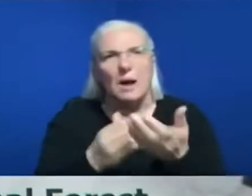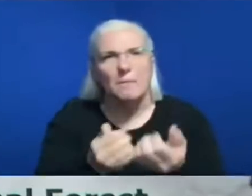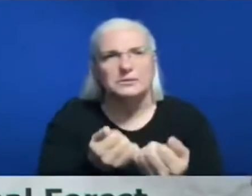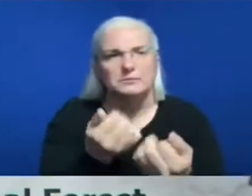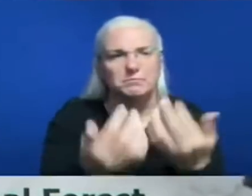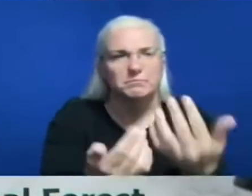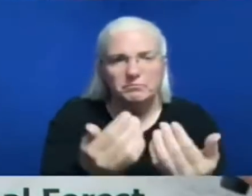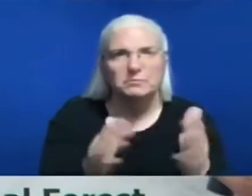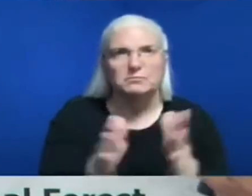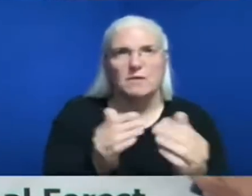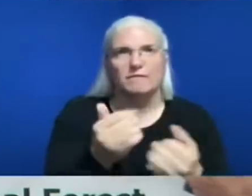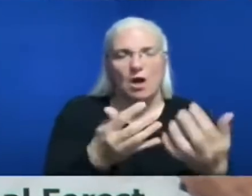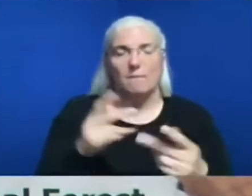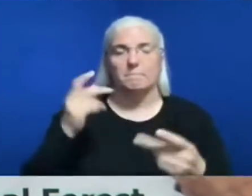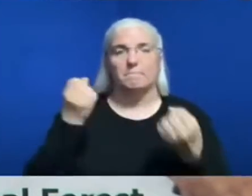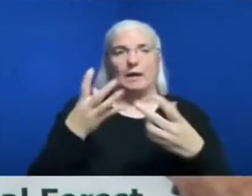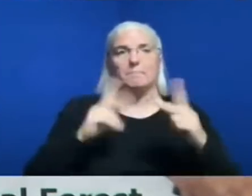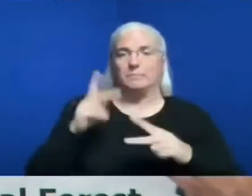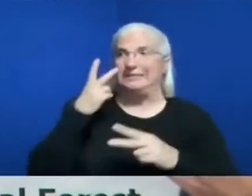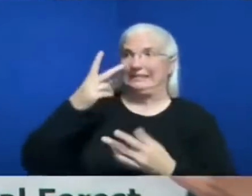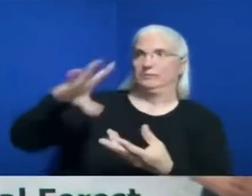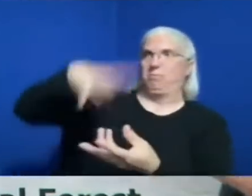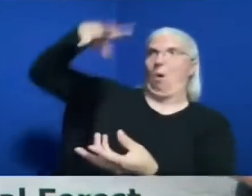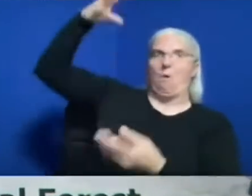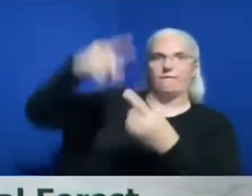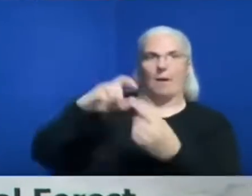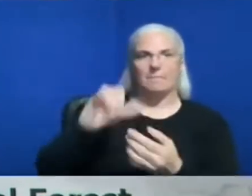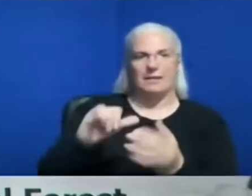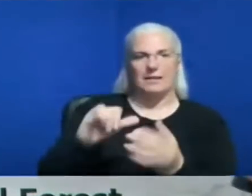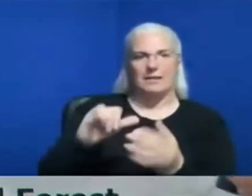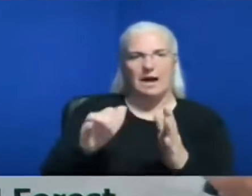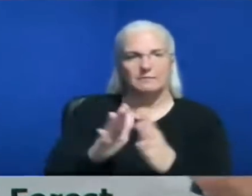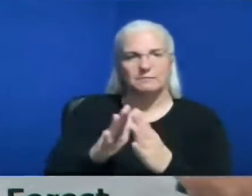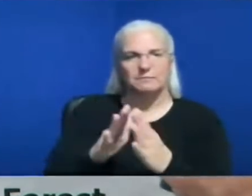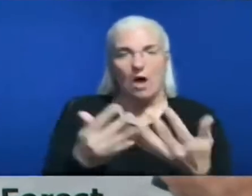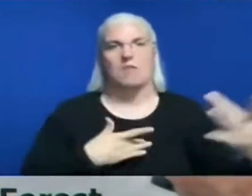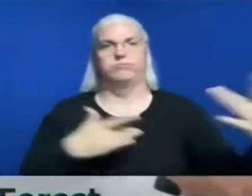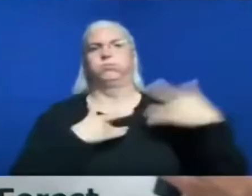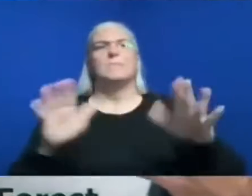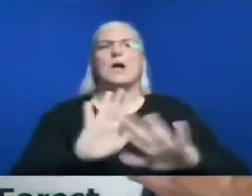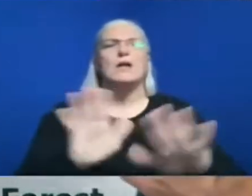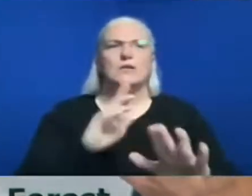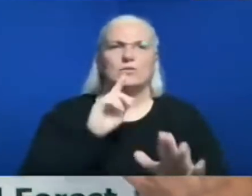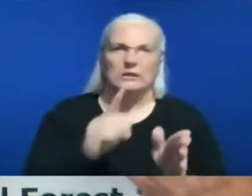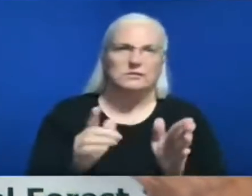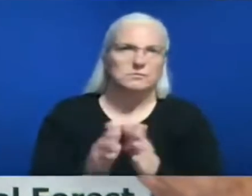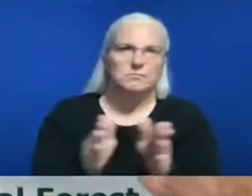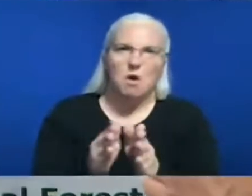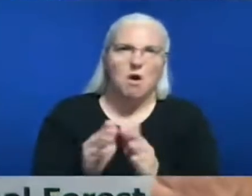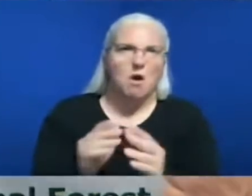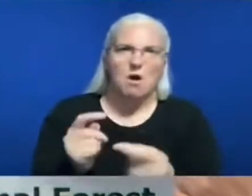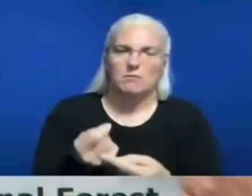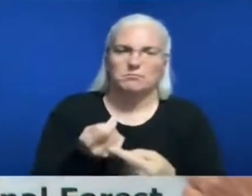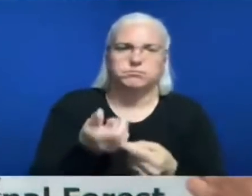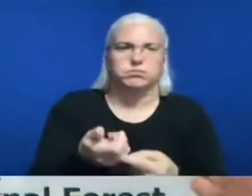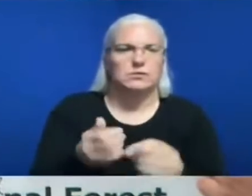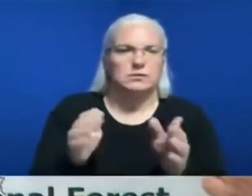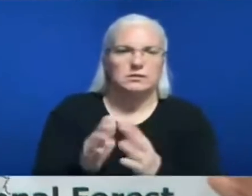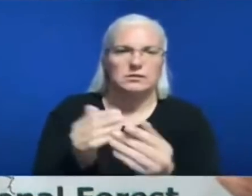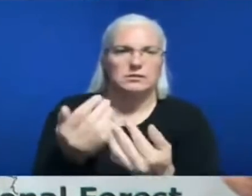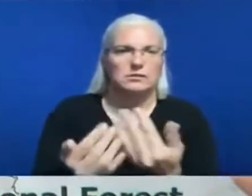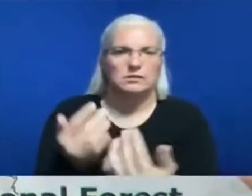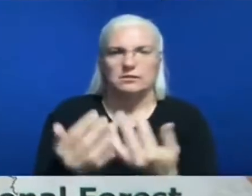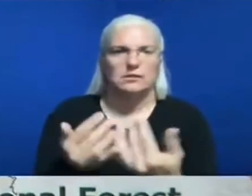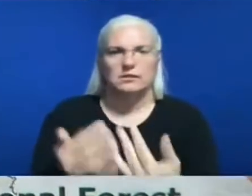several questions regarding what was still burning around Antelope Lake, and that was that small pocket that was in between the Moonlight Scar and the Walker Scar. That